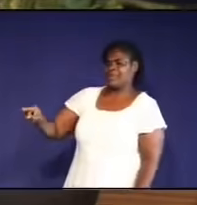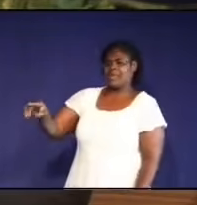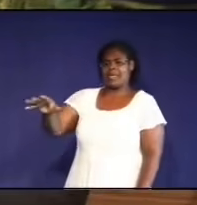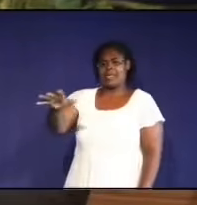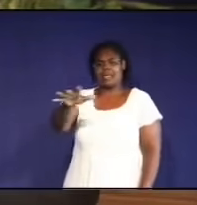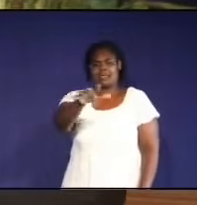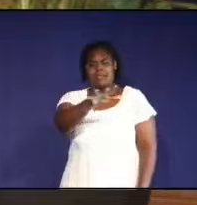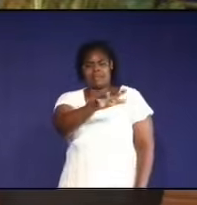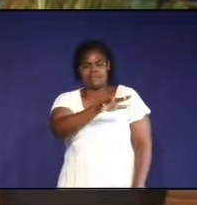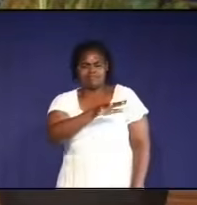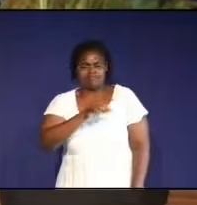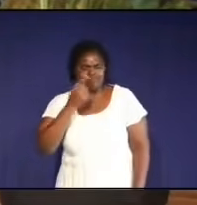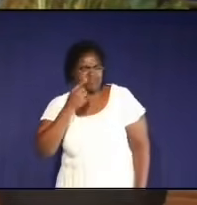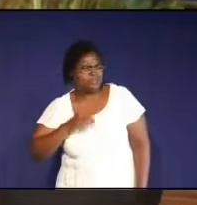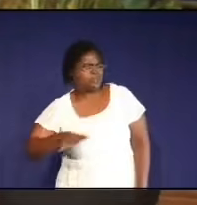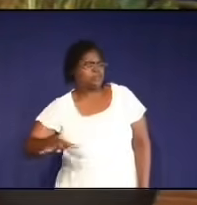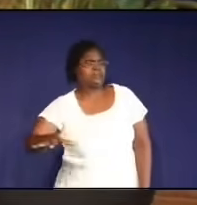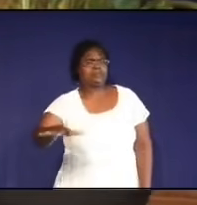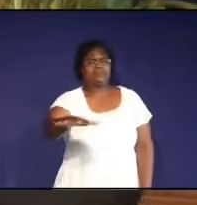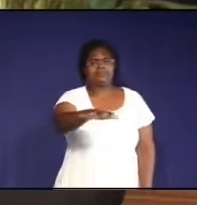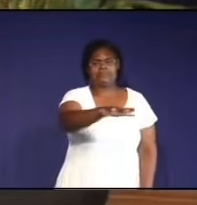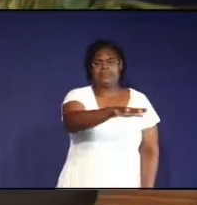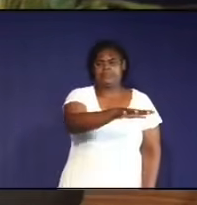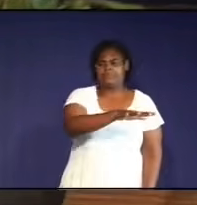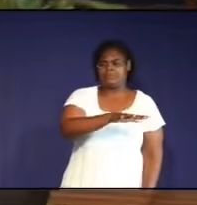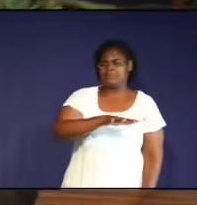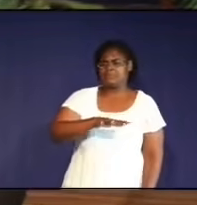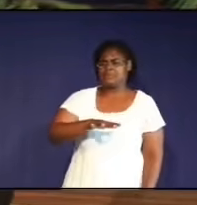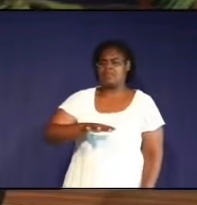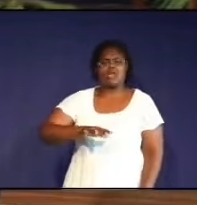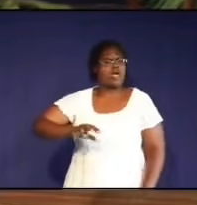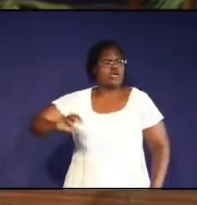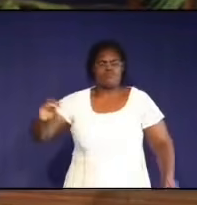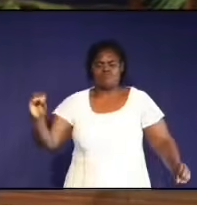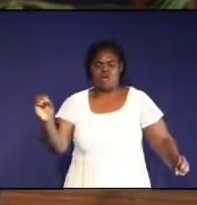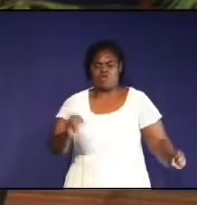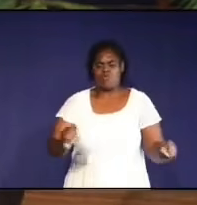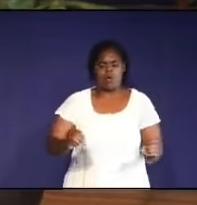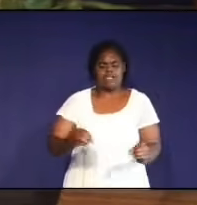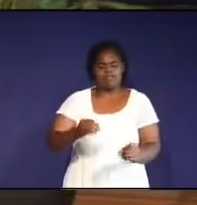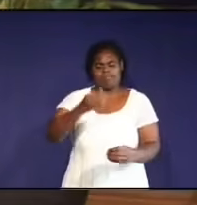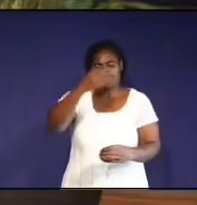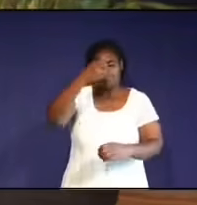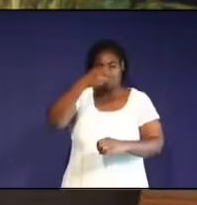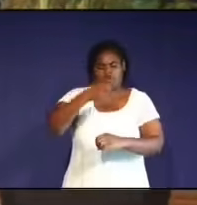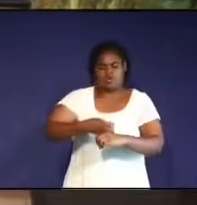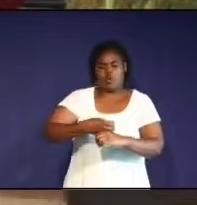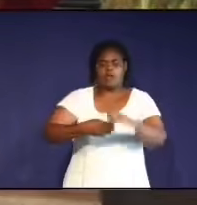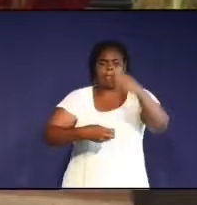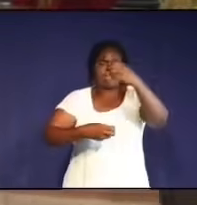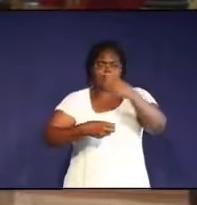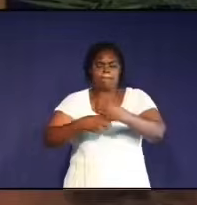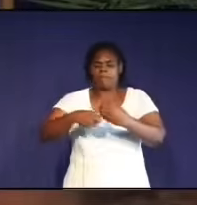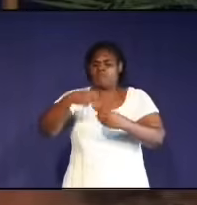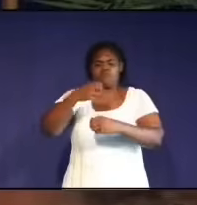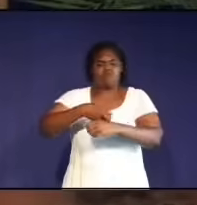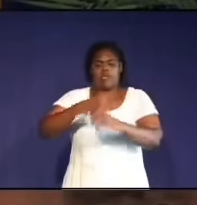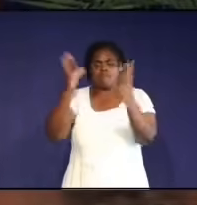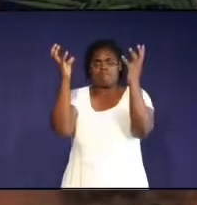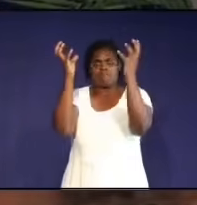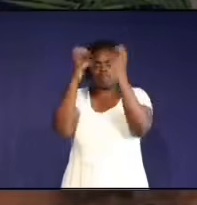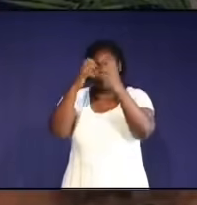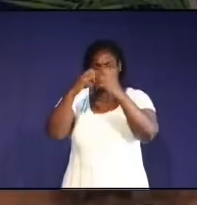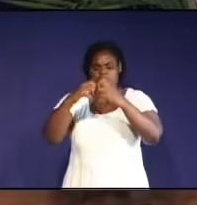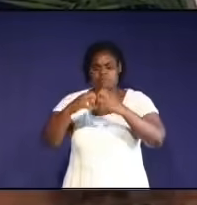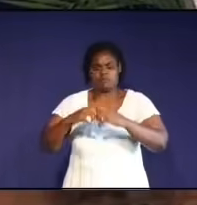to them, you see all of this? Not one stone will be left standing